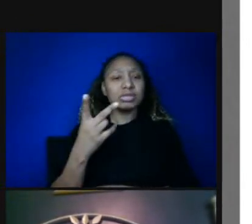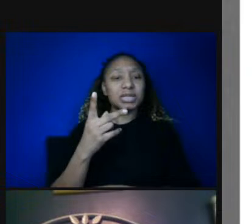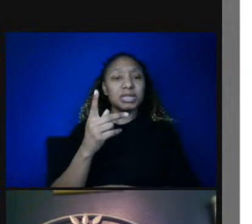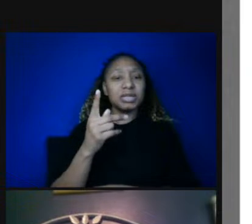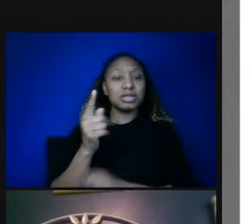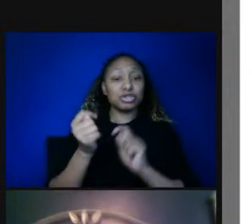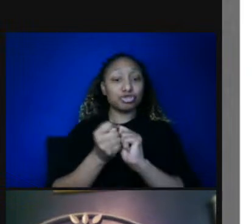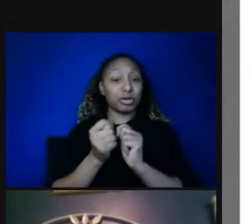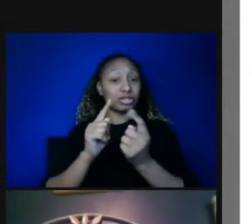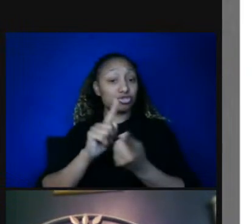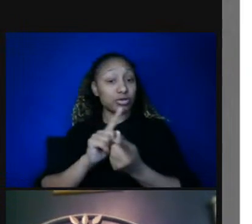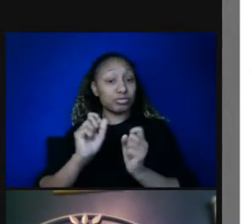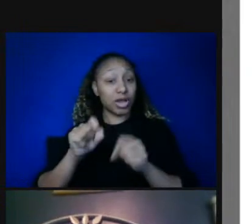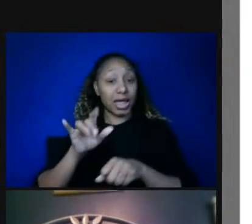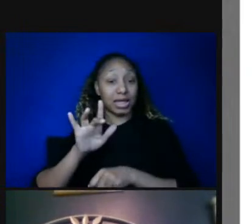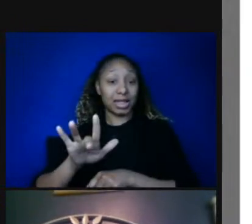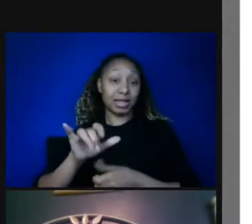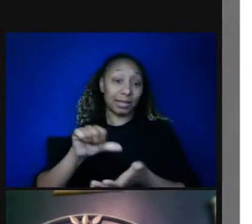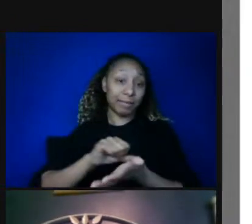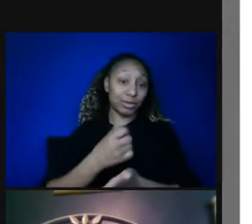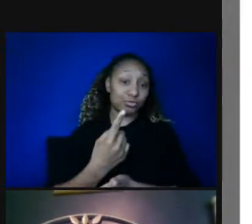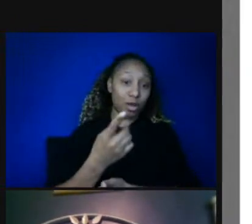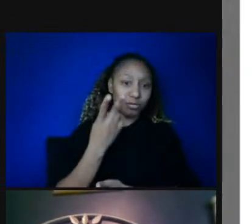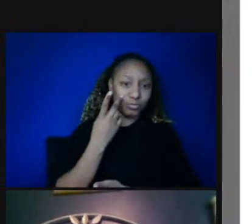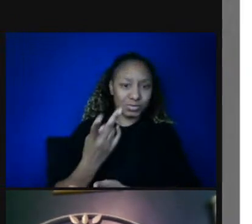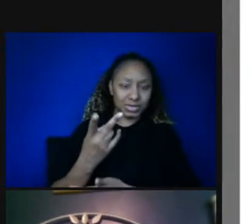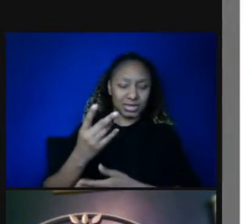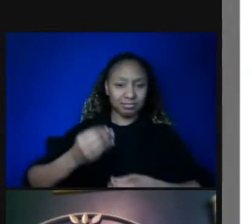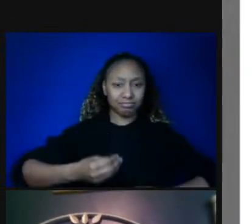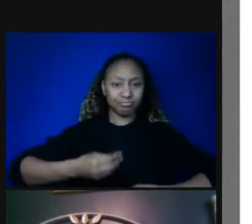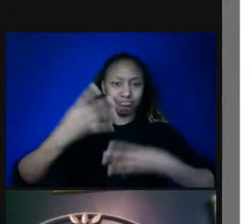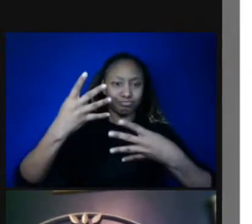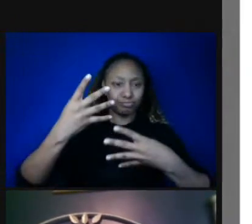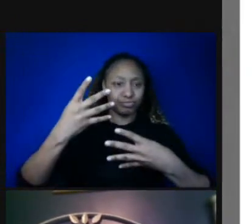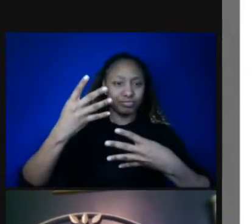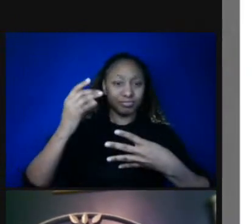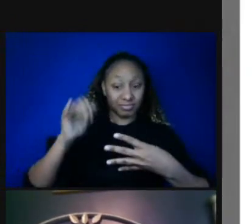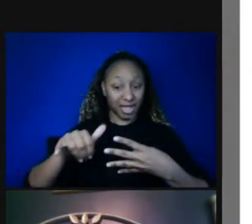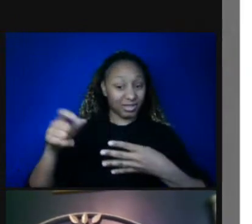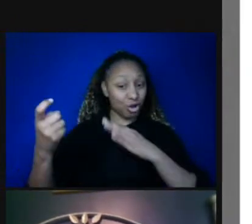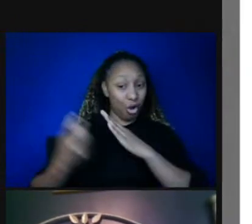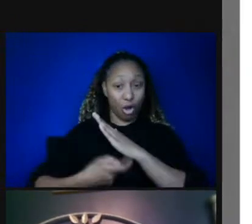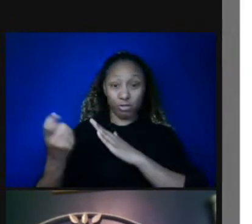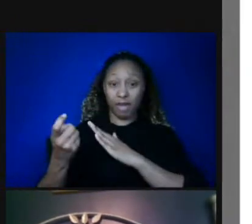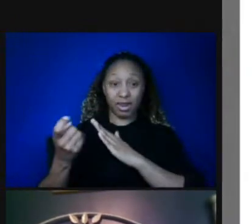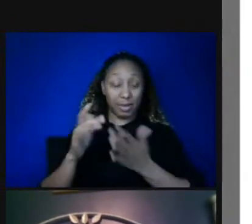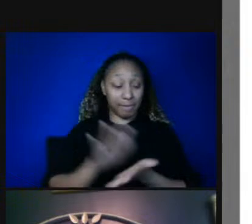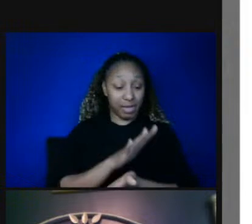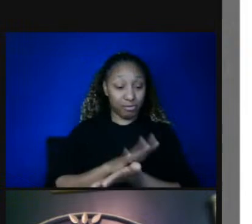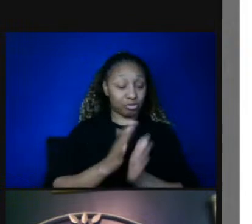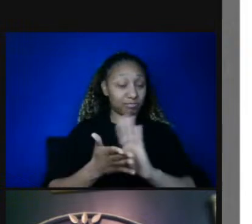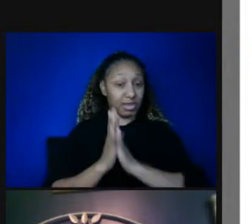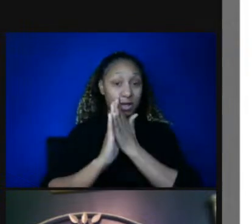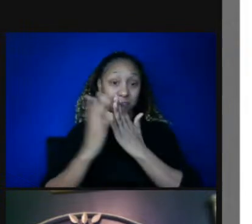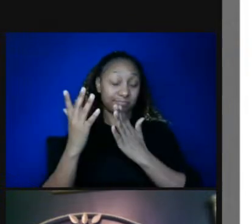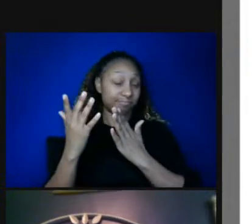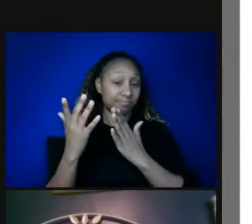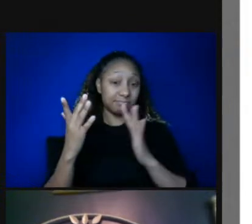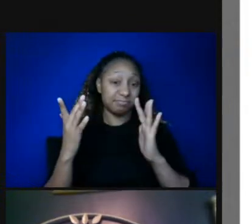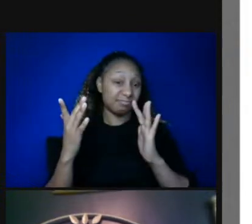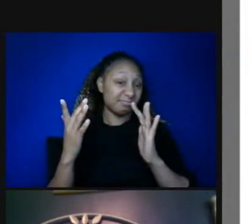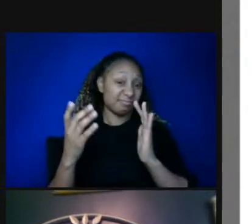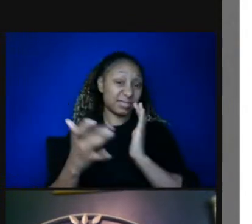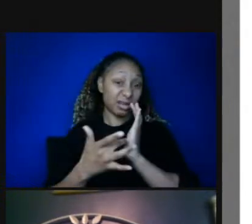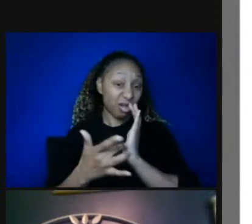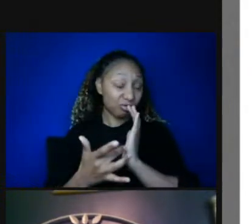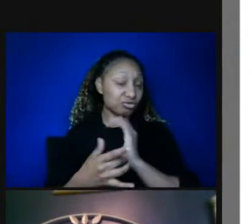transcription. So I could press page 1 and look at that. That is the digitized, transcribed version of that treaty. And you can find all the